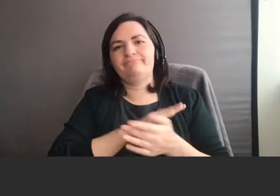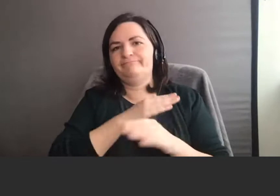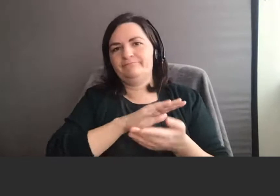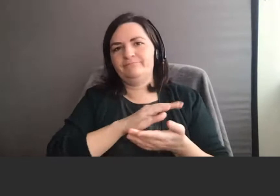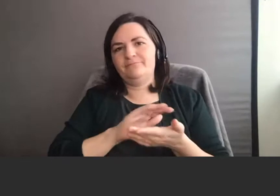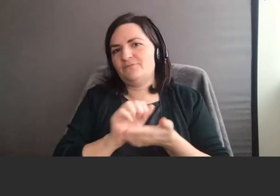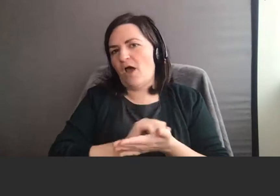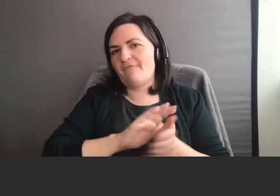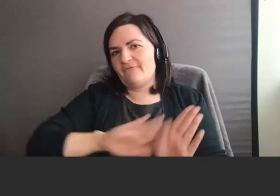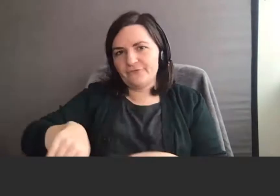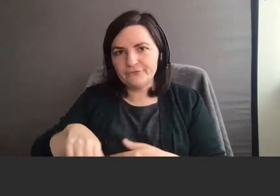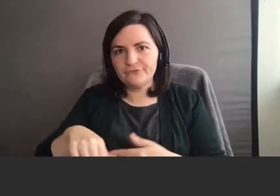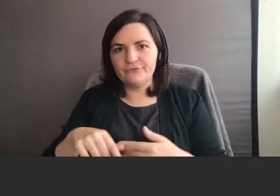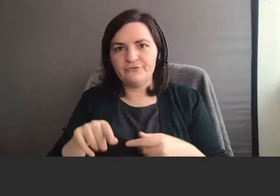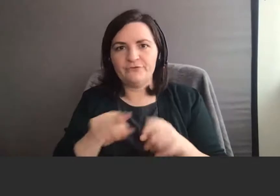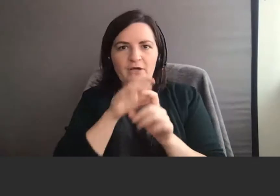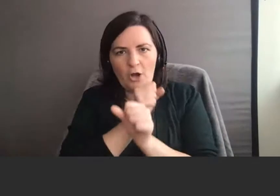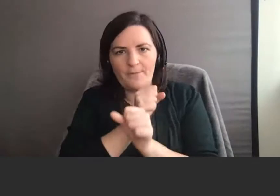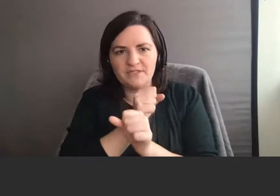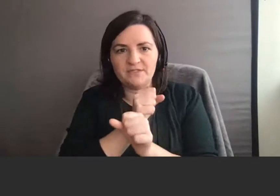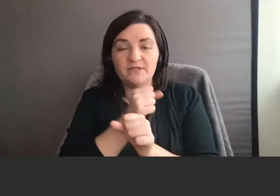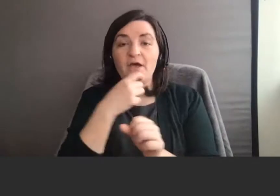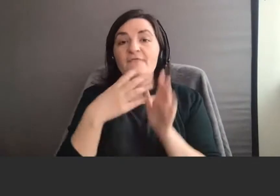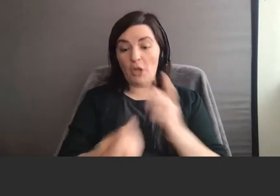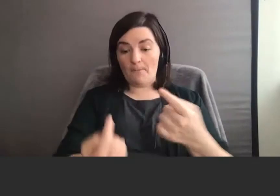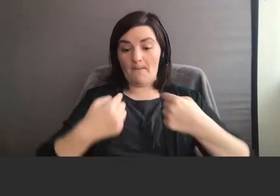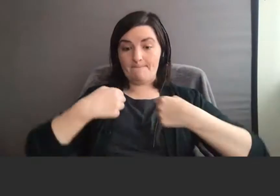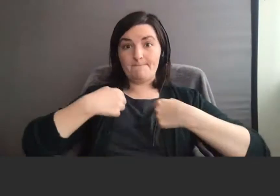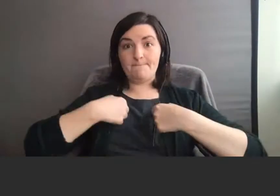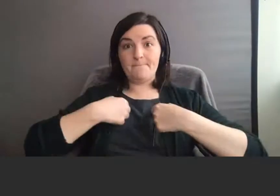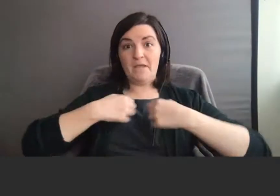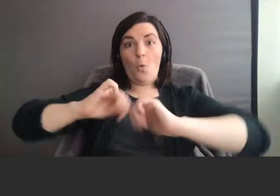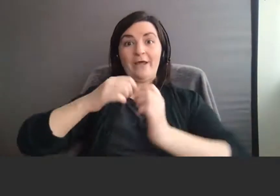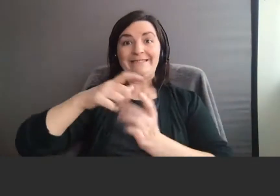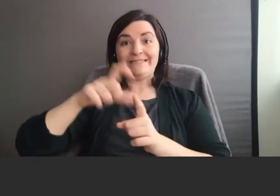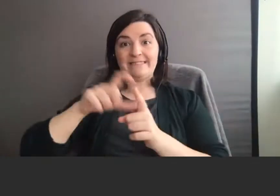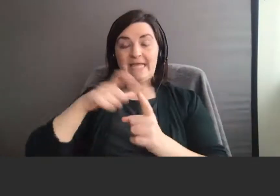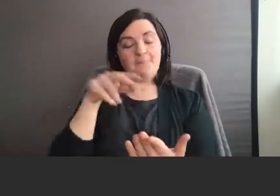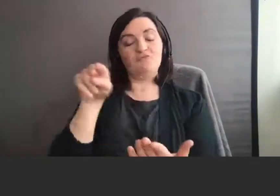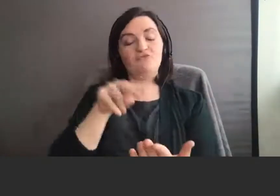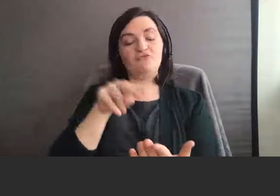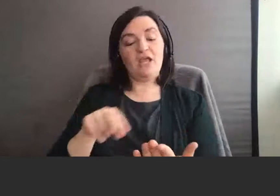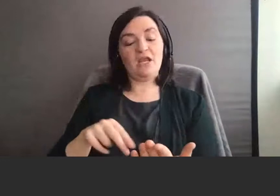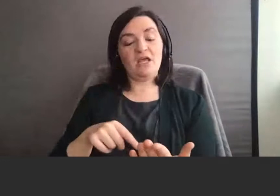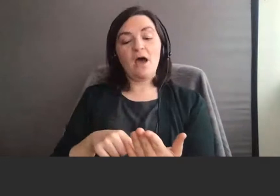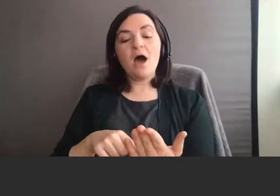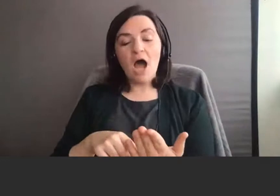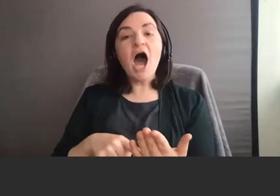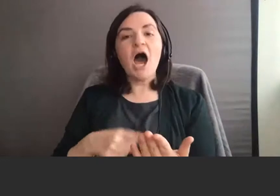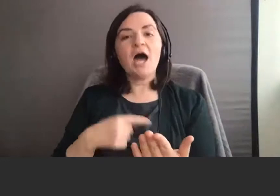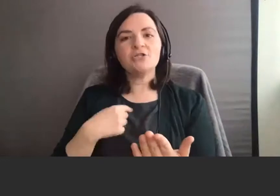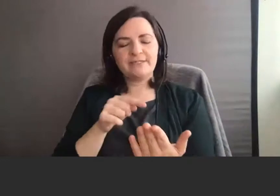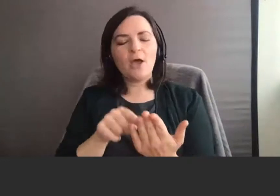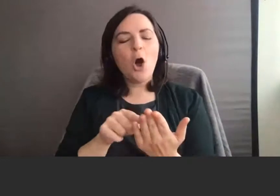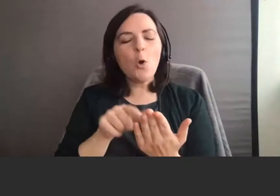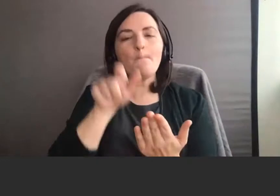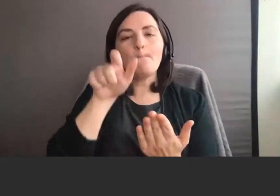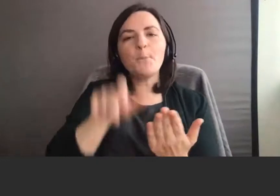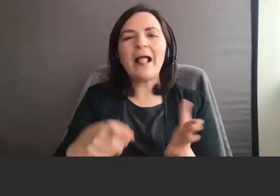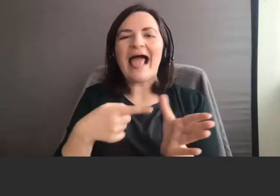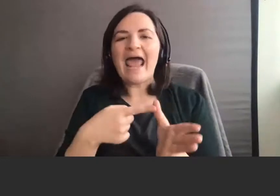For example, when I read your dissertation, I don't know who these people are. You're going to call them something like pupil A, pupil